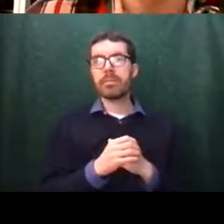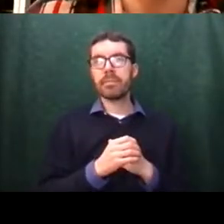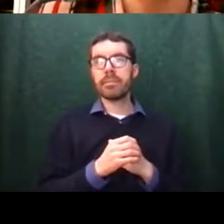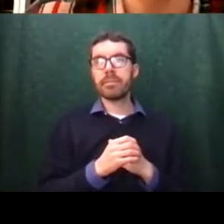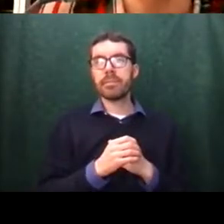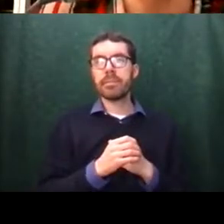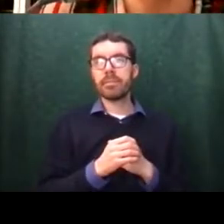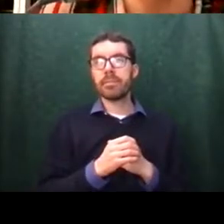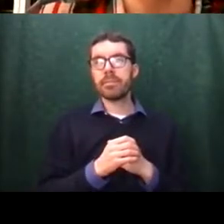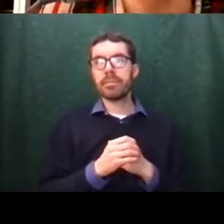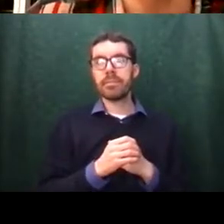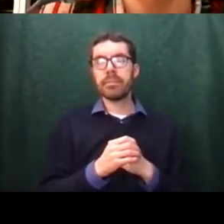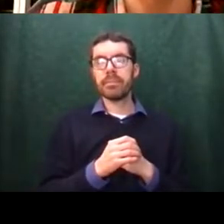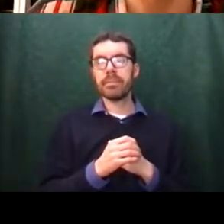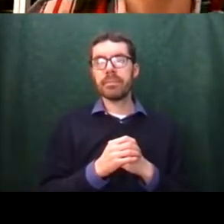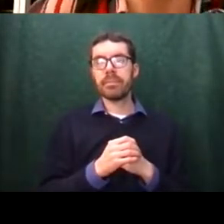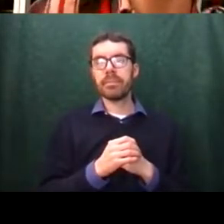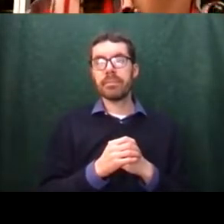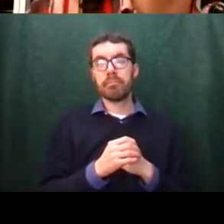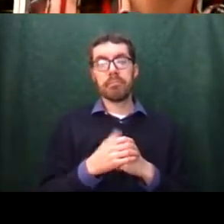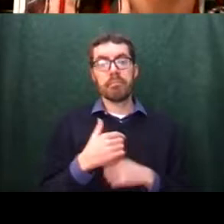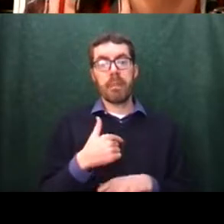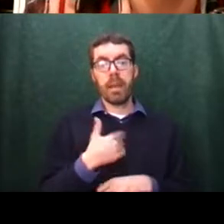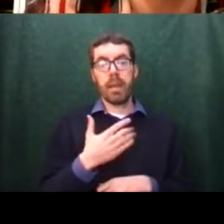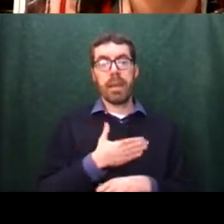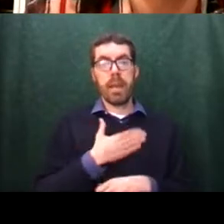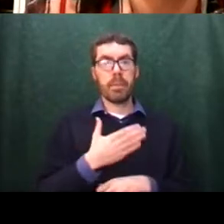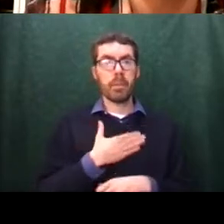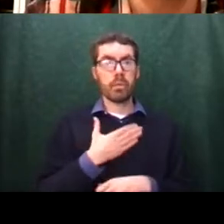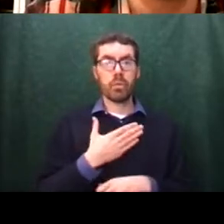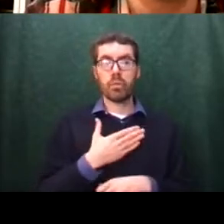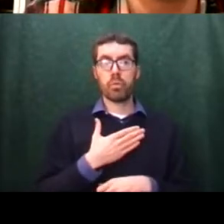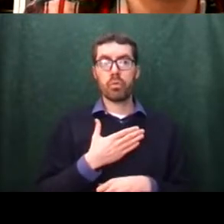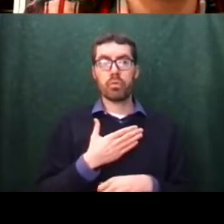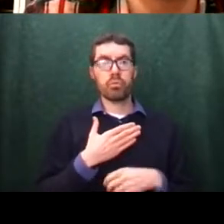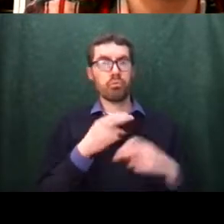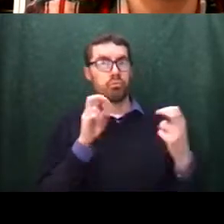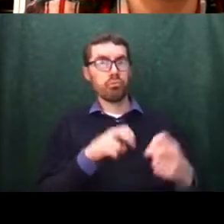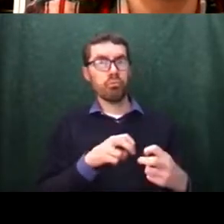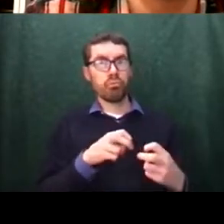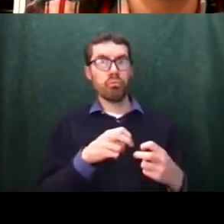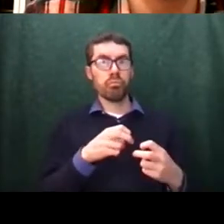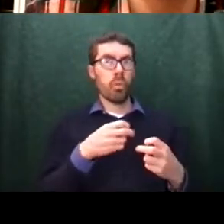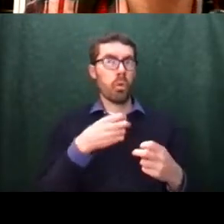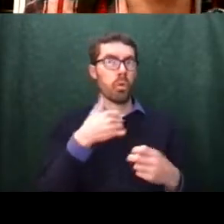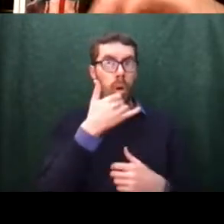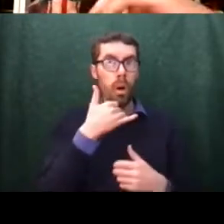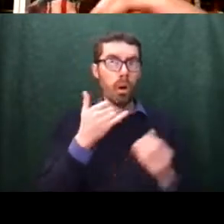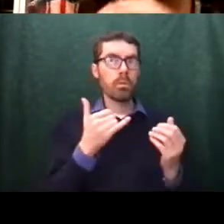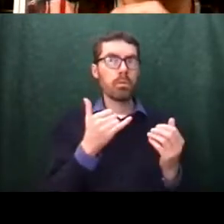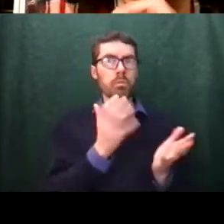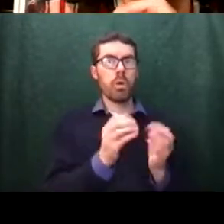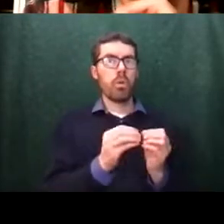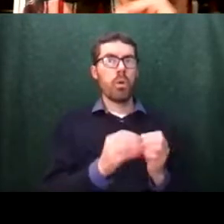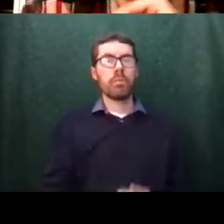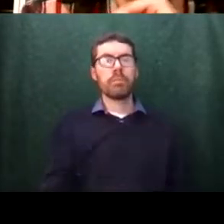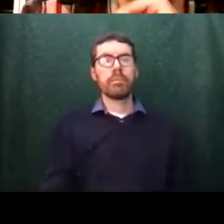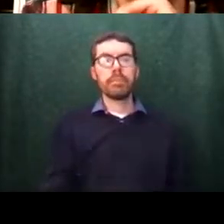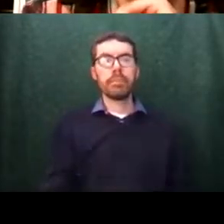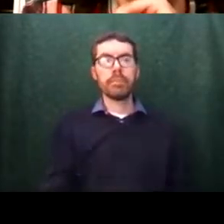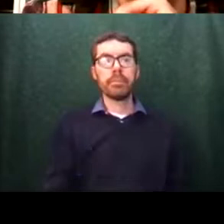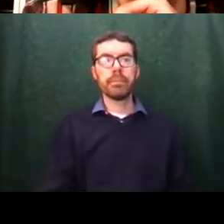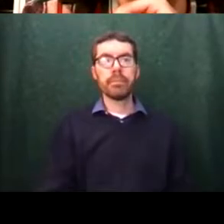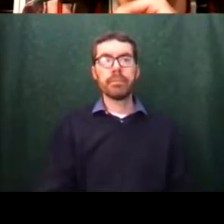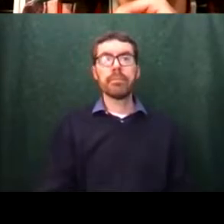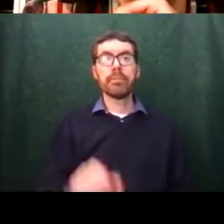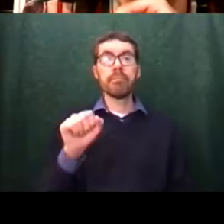So we can, and I'd be happy to take a phone call or sit down and talk about it as well. Yeah, I'd totally be open